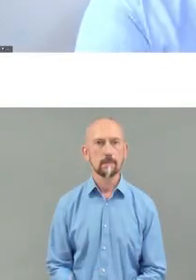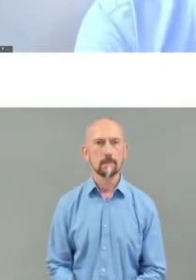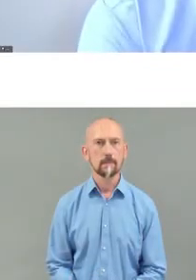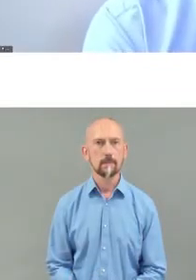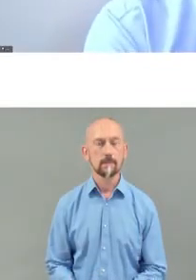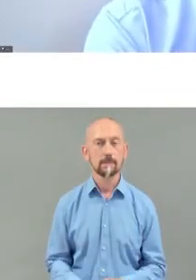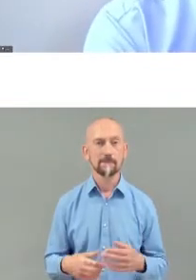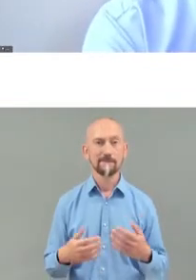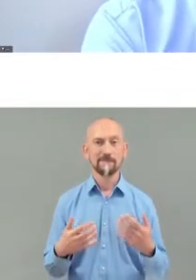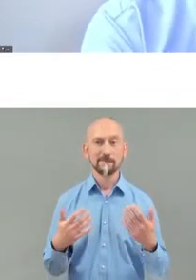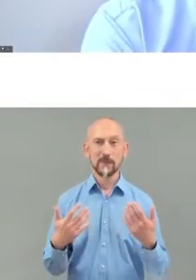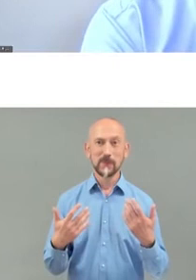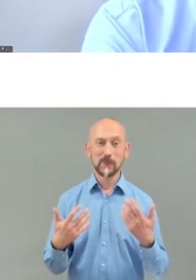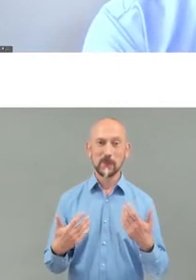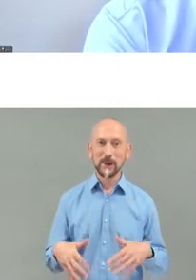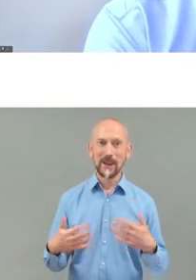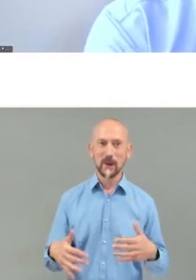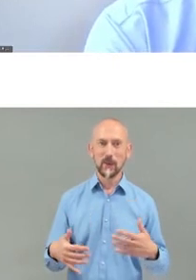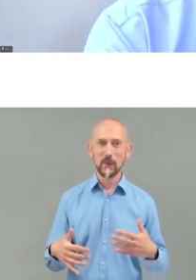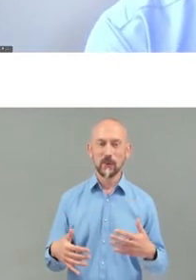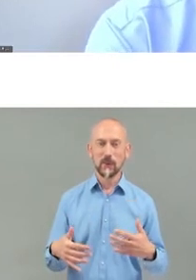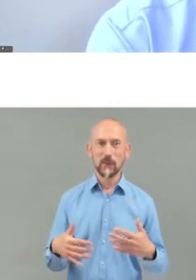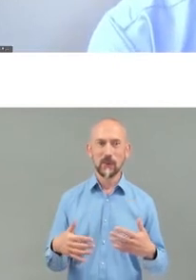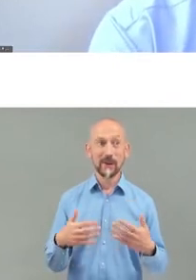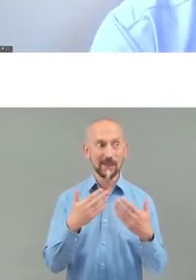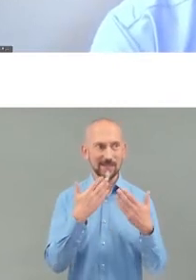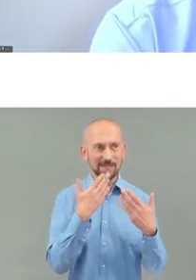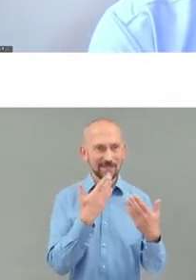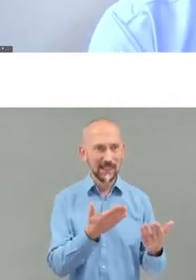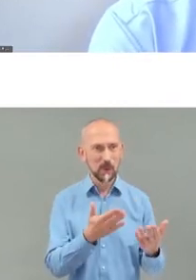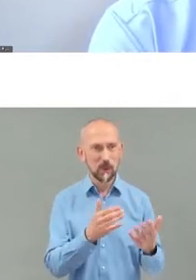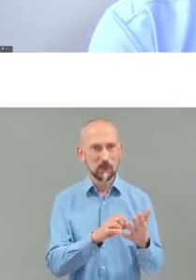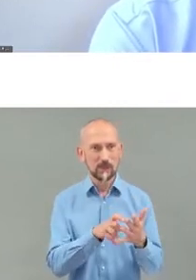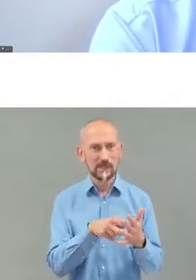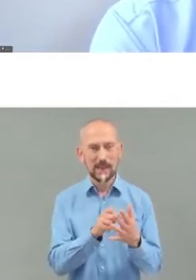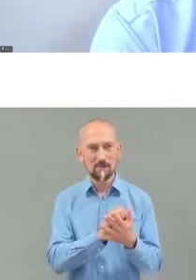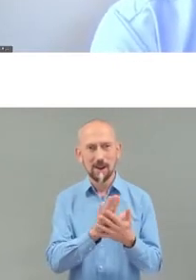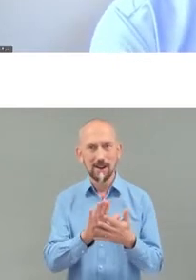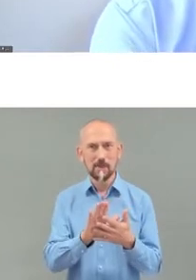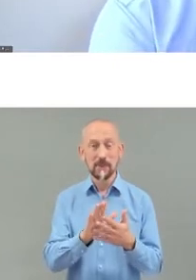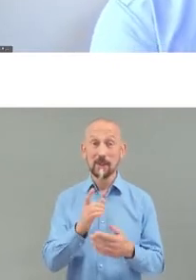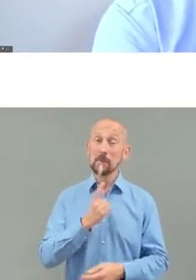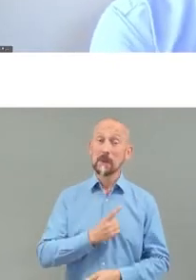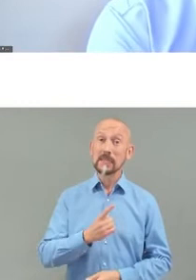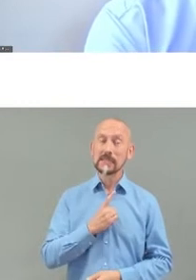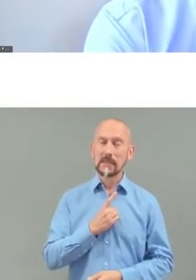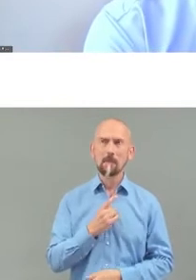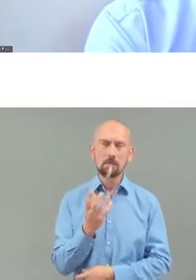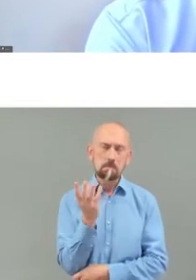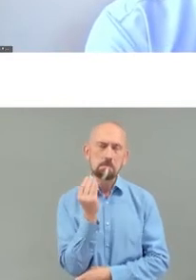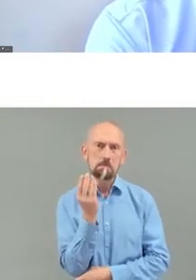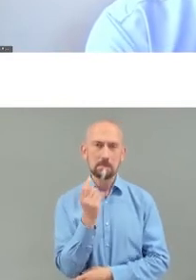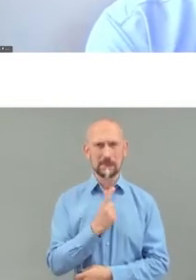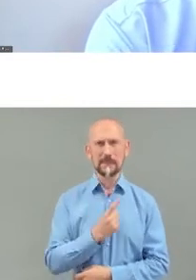Wow, thank you, Sarah. I think certainly for me, hearing that as a clinical psychologist who came into